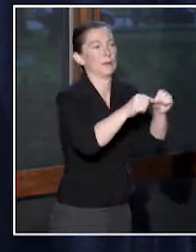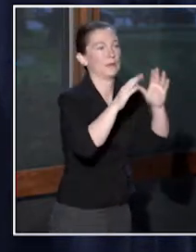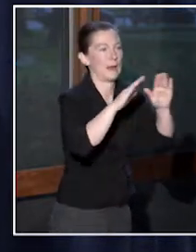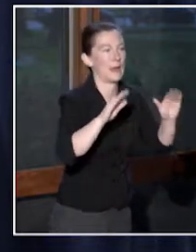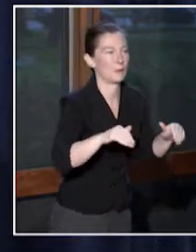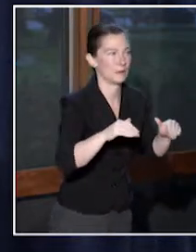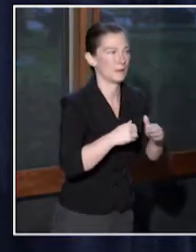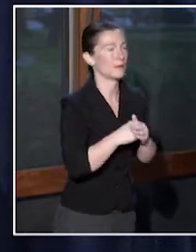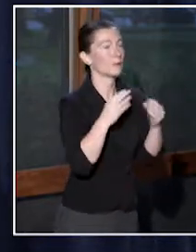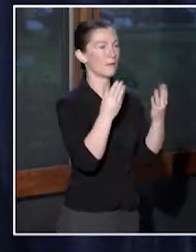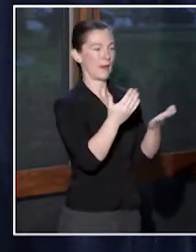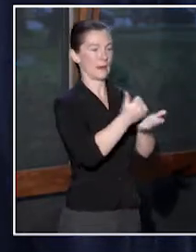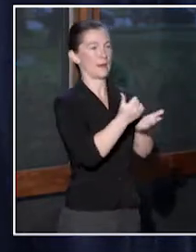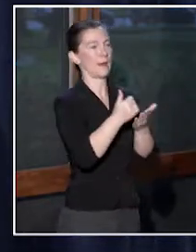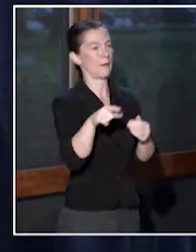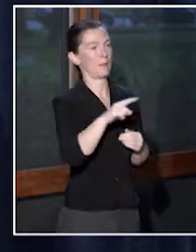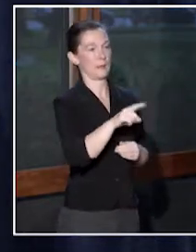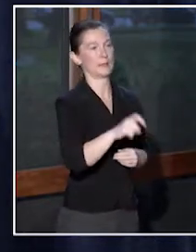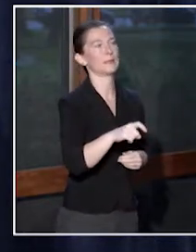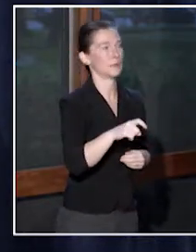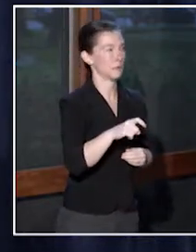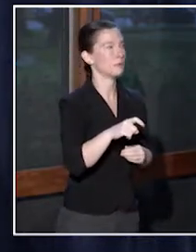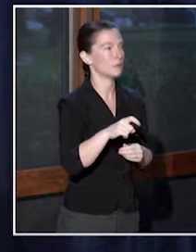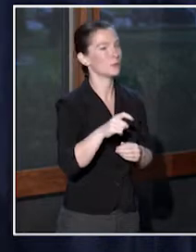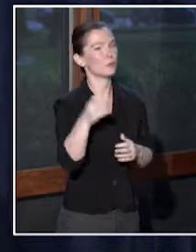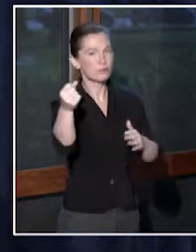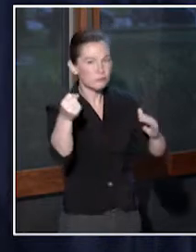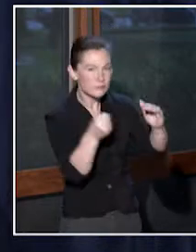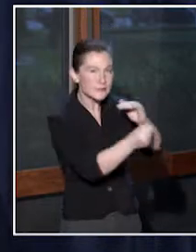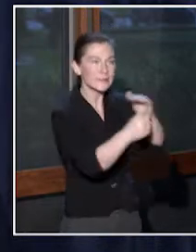to get off and stay off the streets of our community.